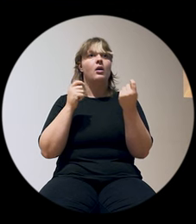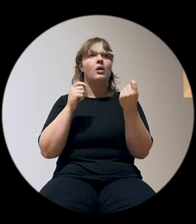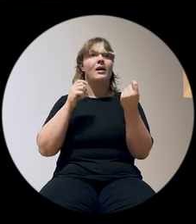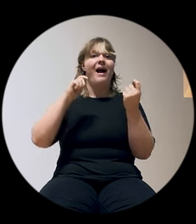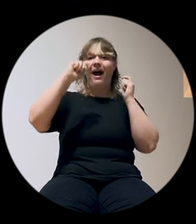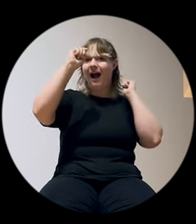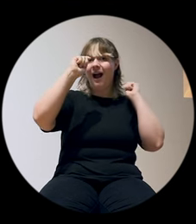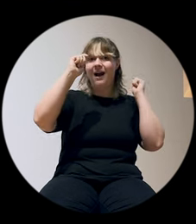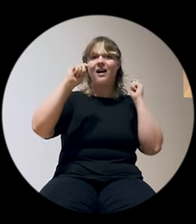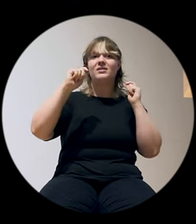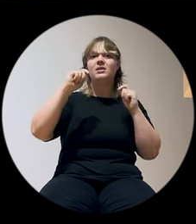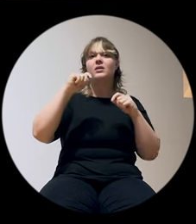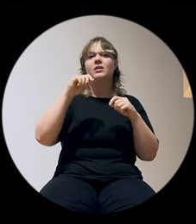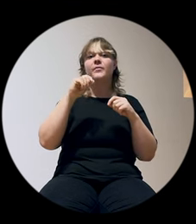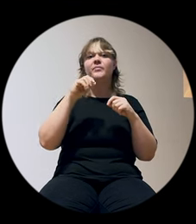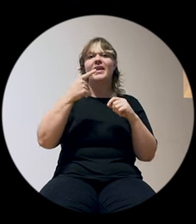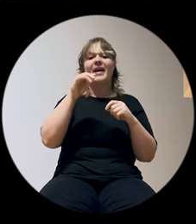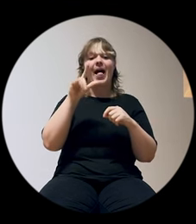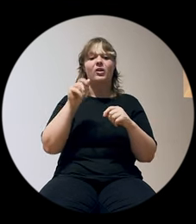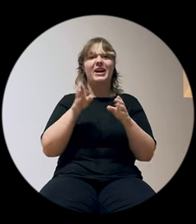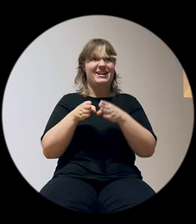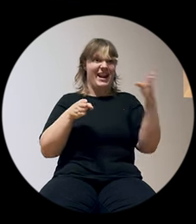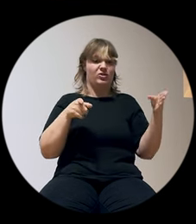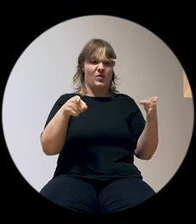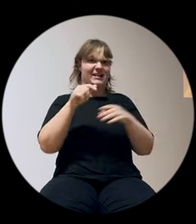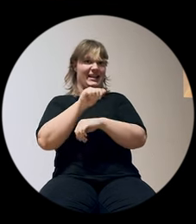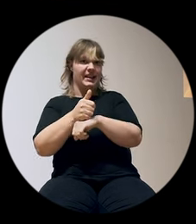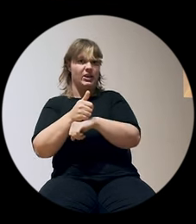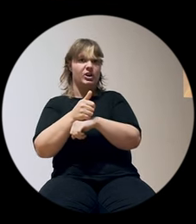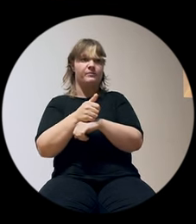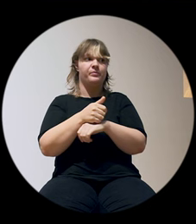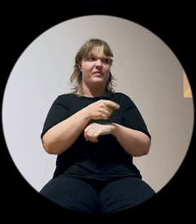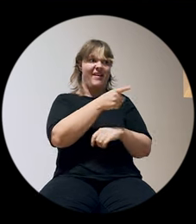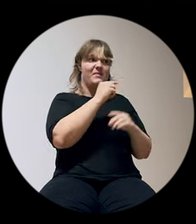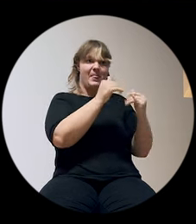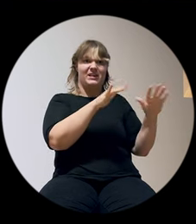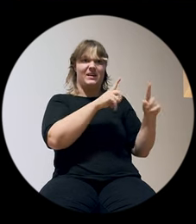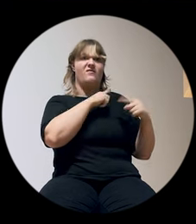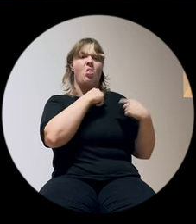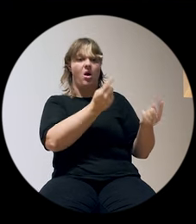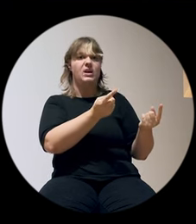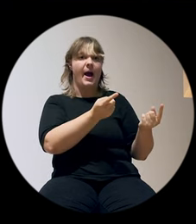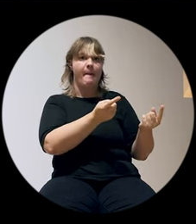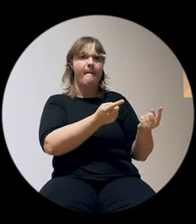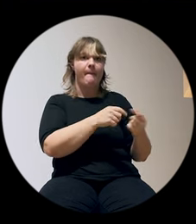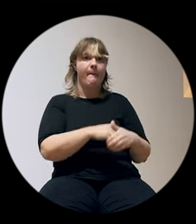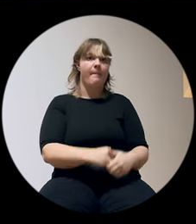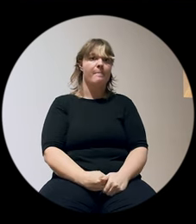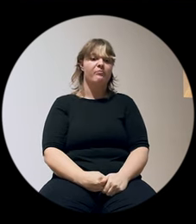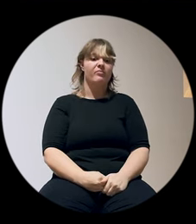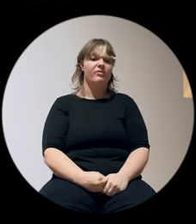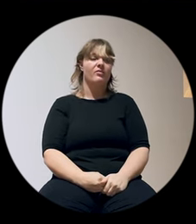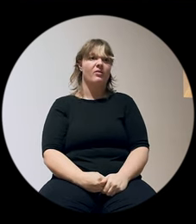hats in the gallery next to this installation had been in that space for a long time.